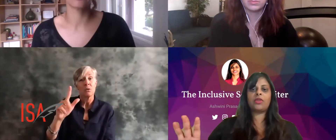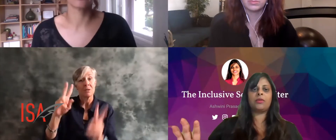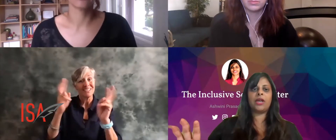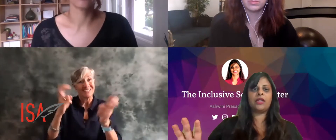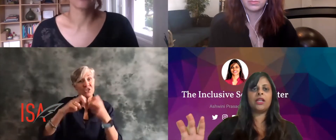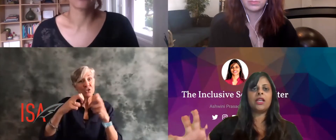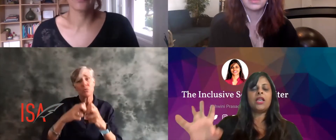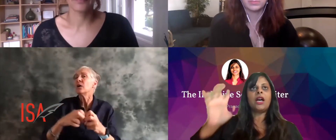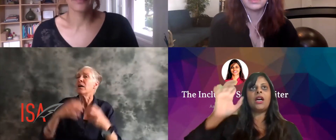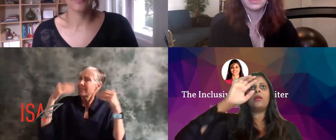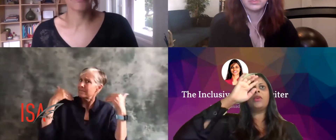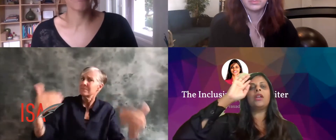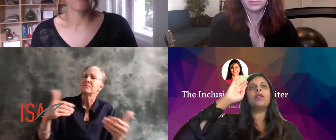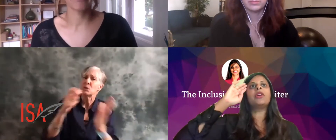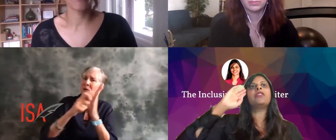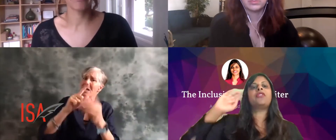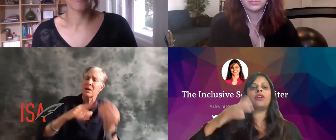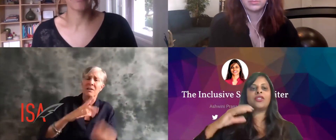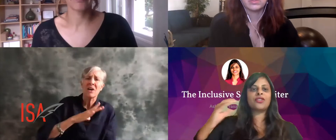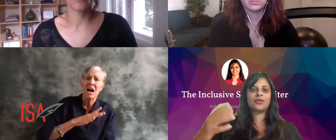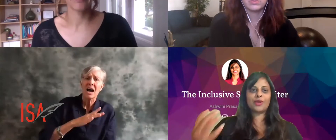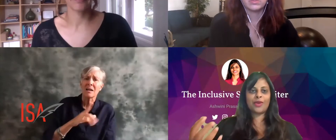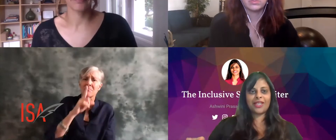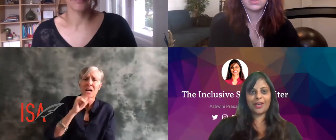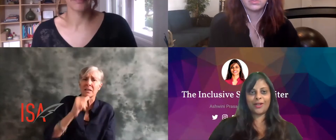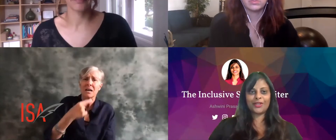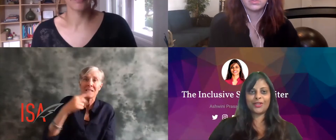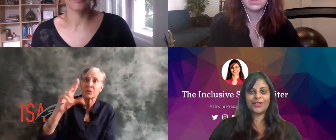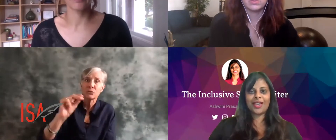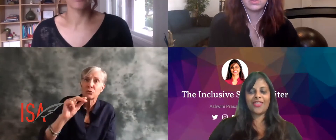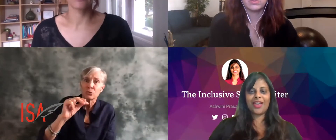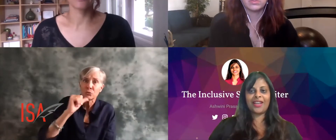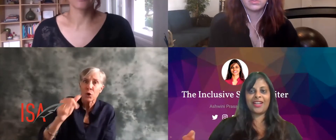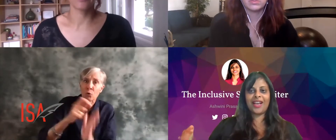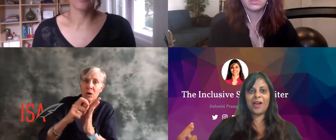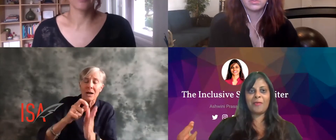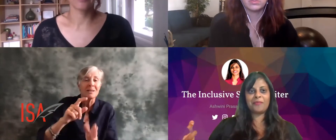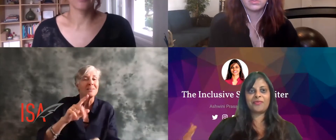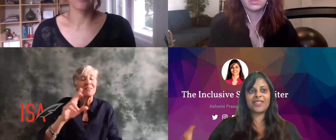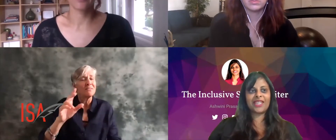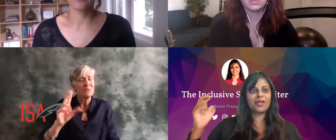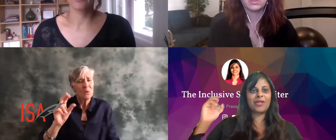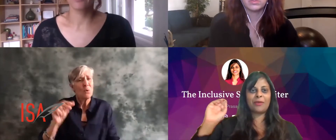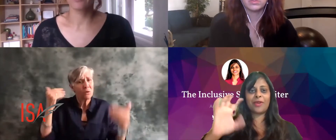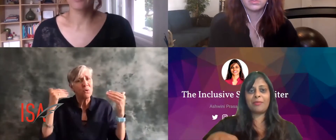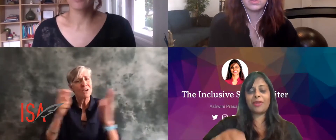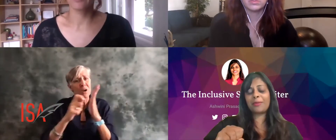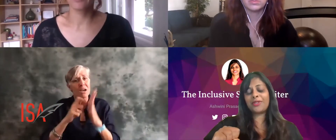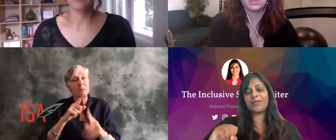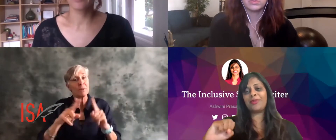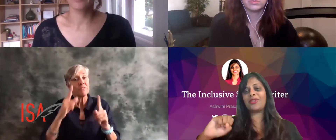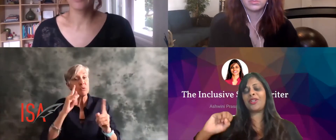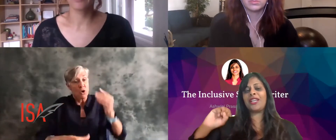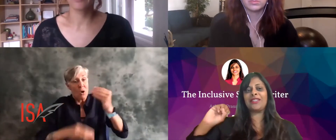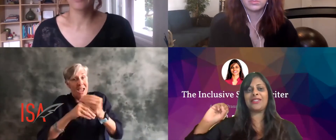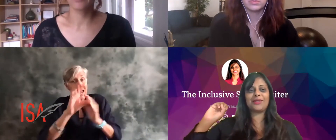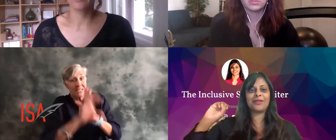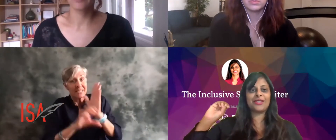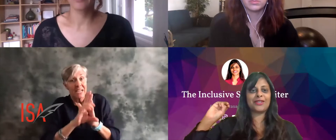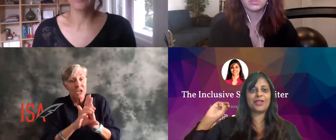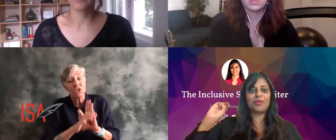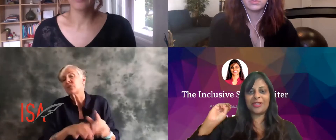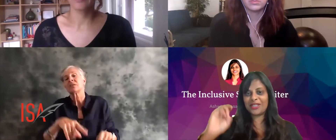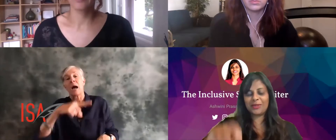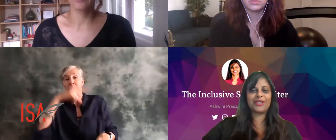not saying don't write about it. But if you also just want to write characters that that could be a Black person portraying